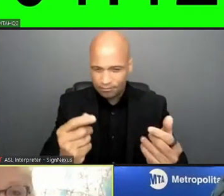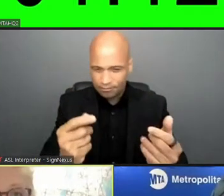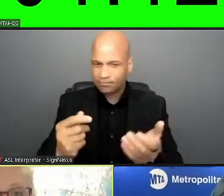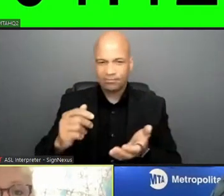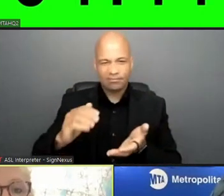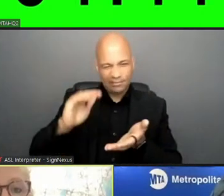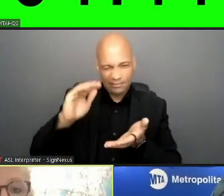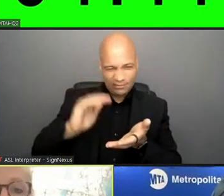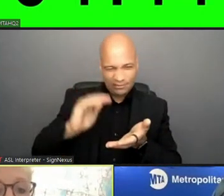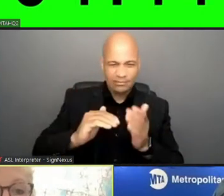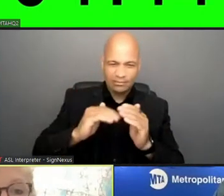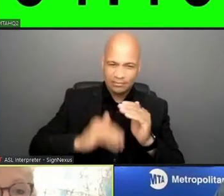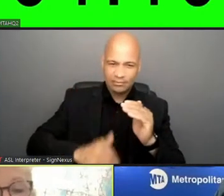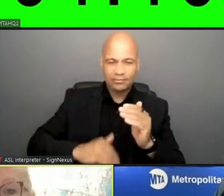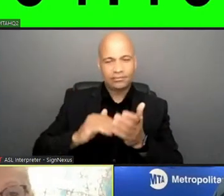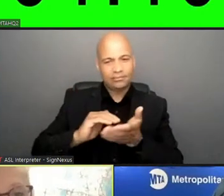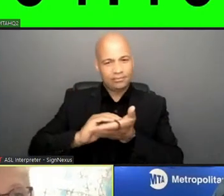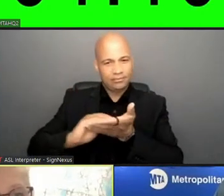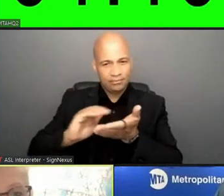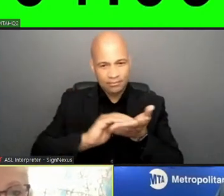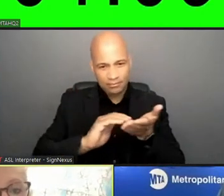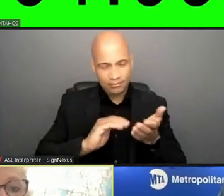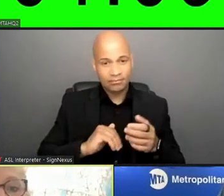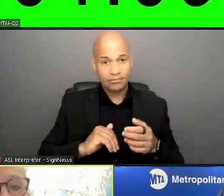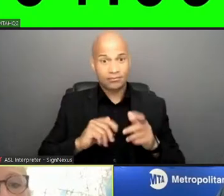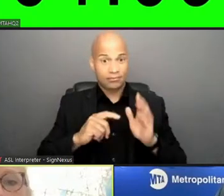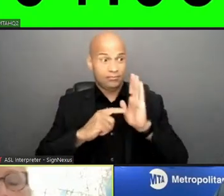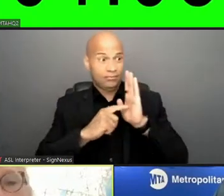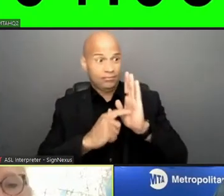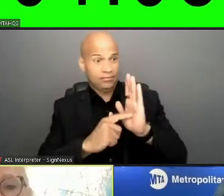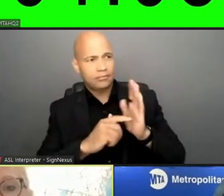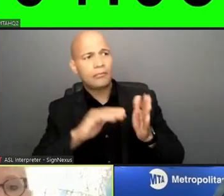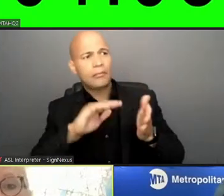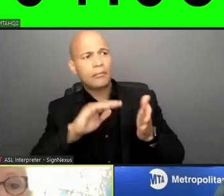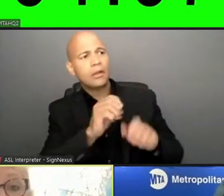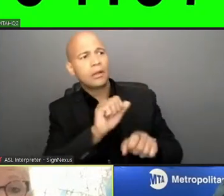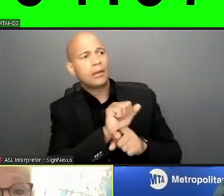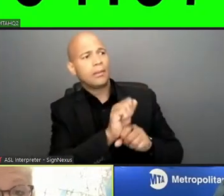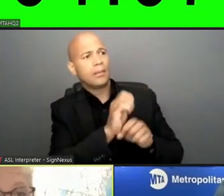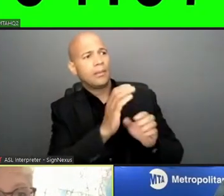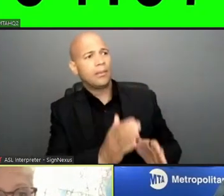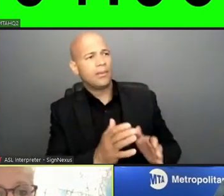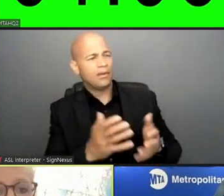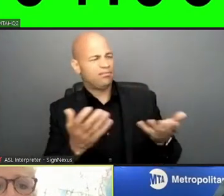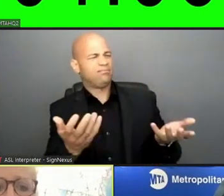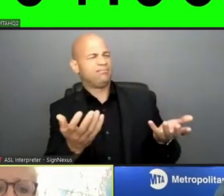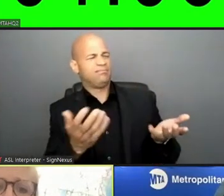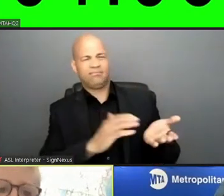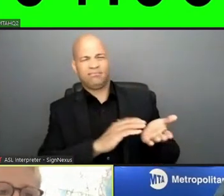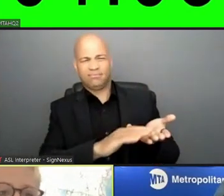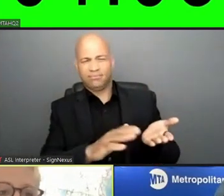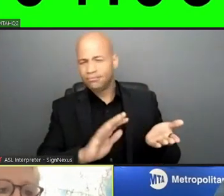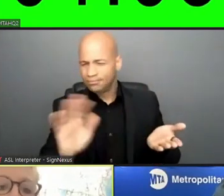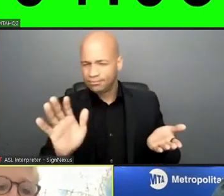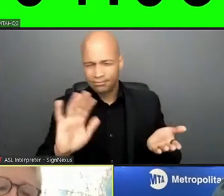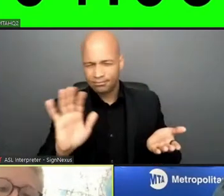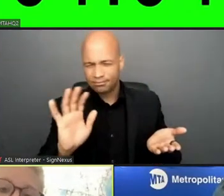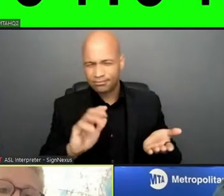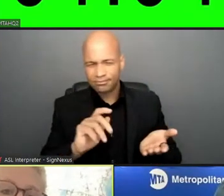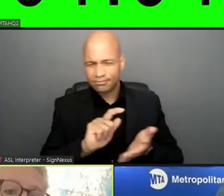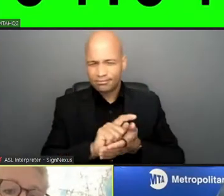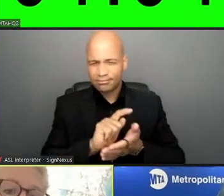Effectiveness carving out city employees for example would not even make the program legally viable it is also critical